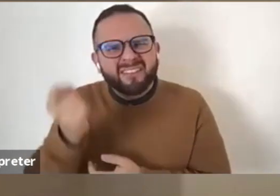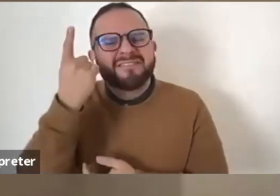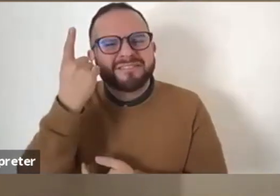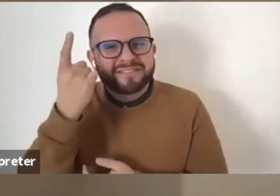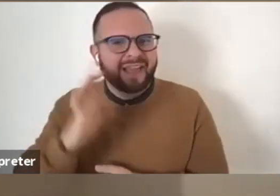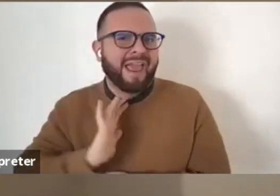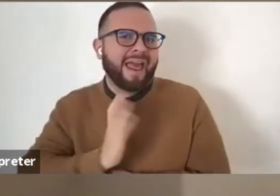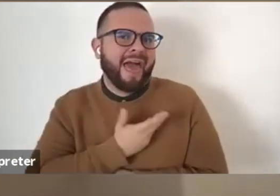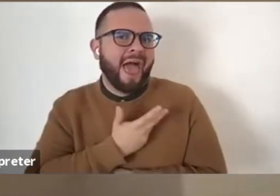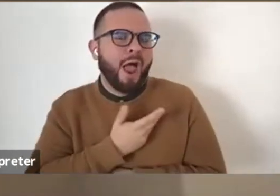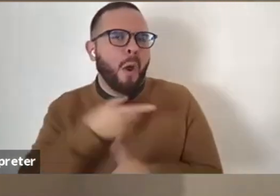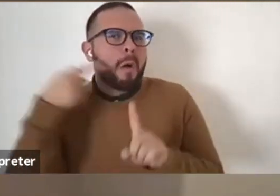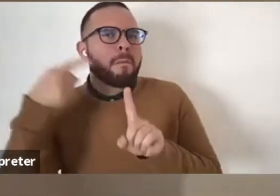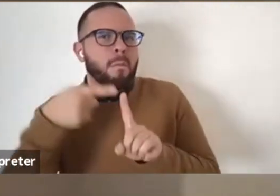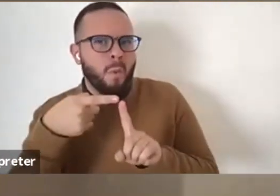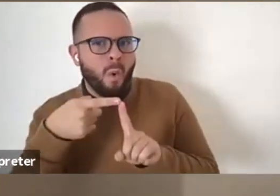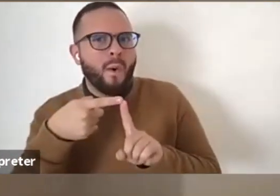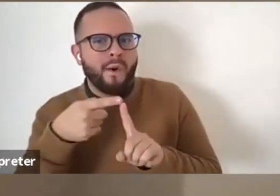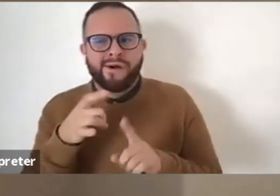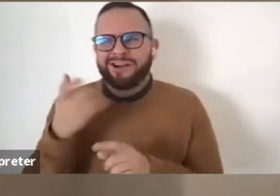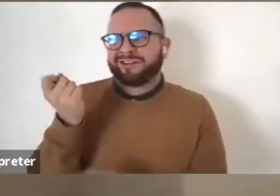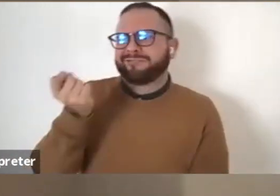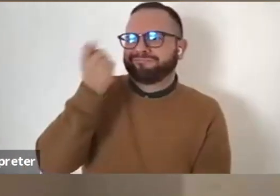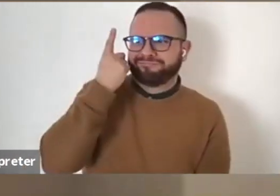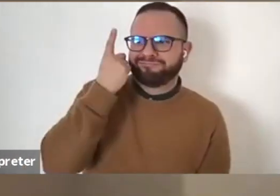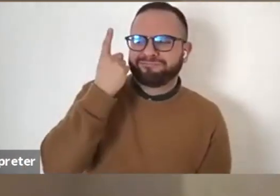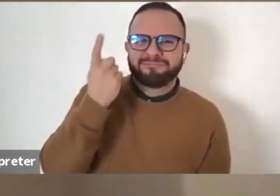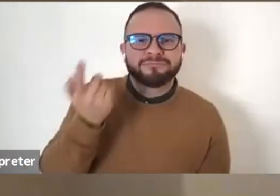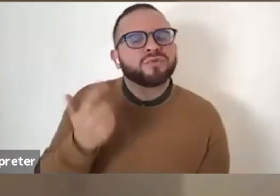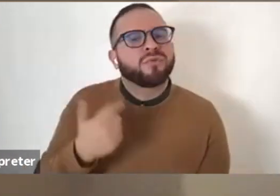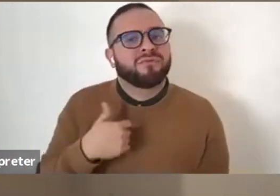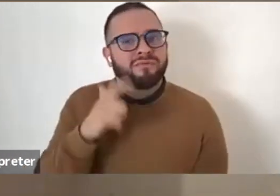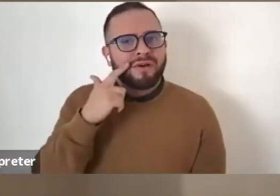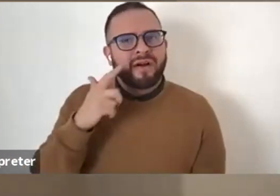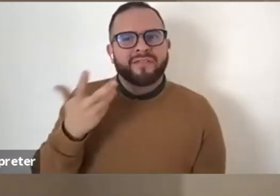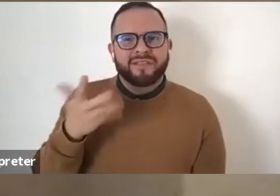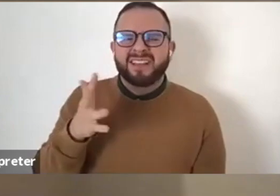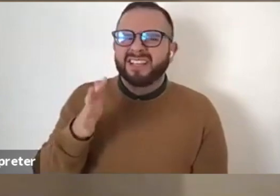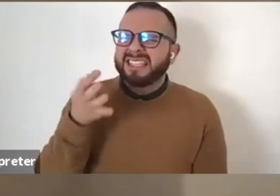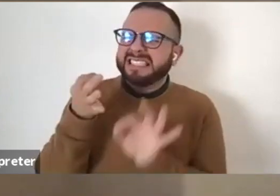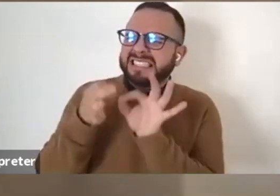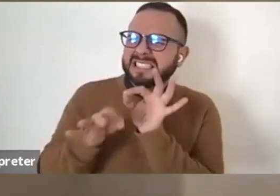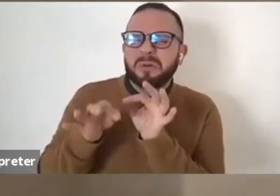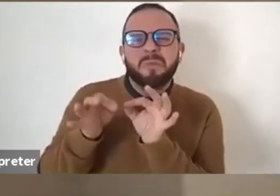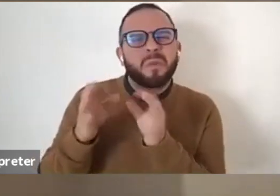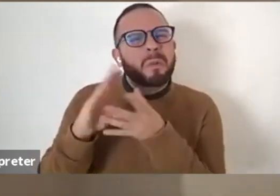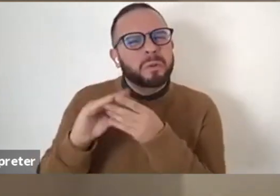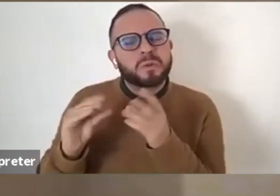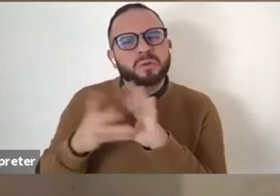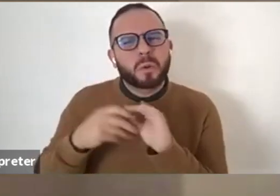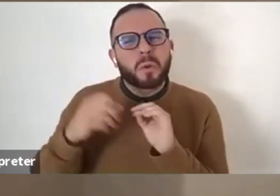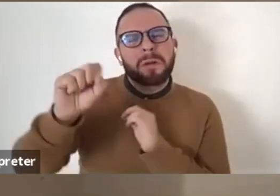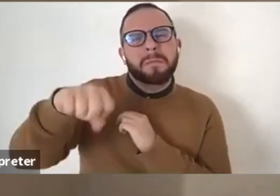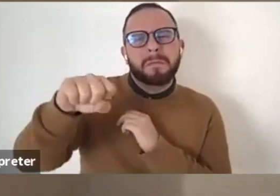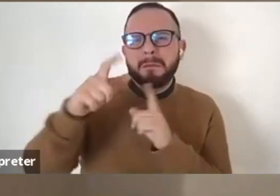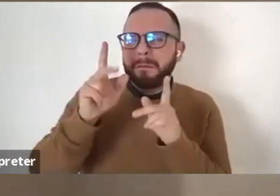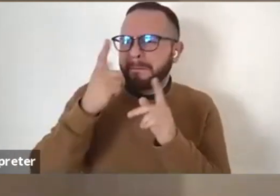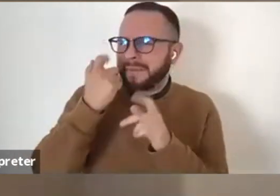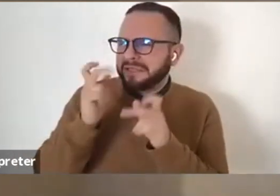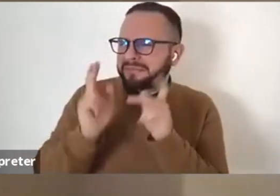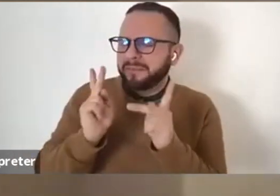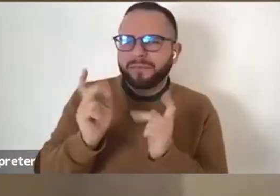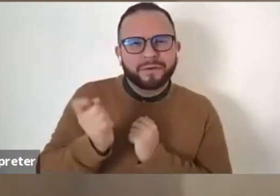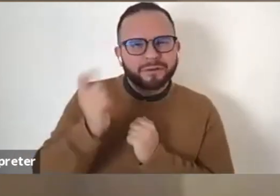about. So I think it's a kind of it is a simple story because people are getting the story and the